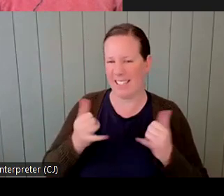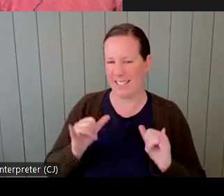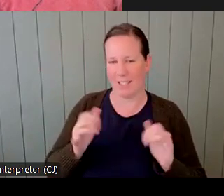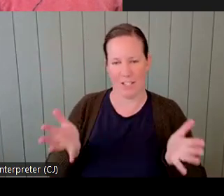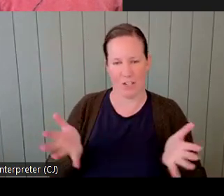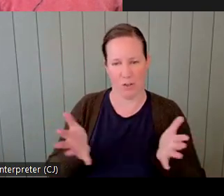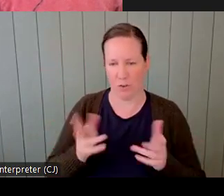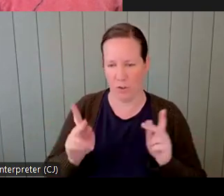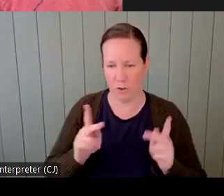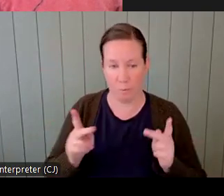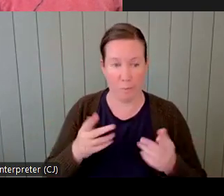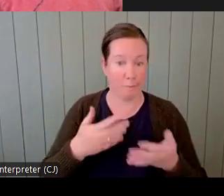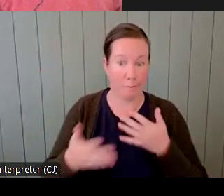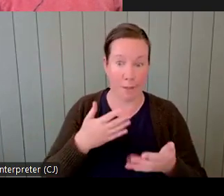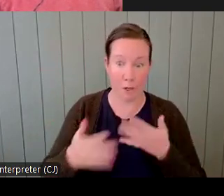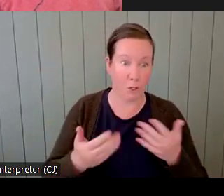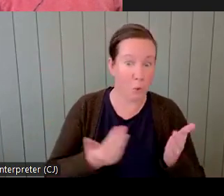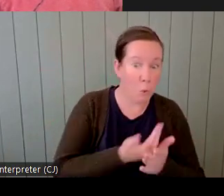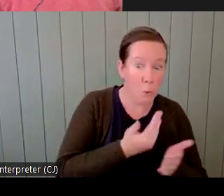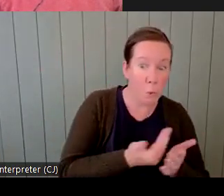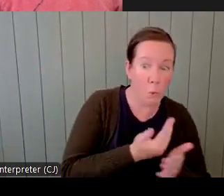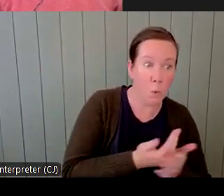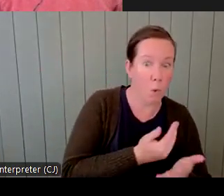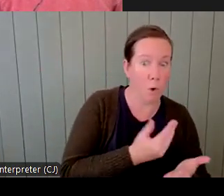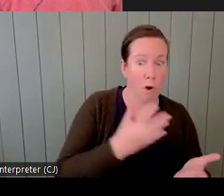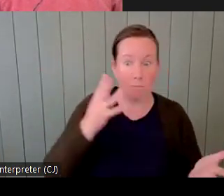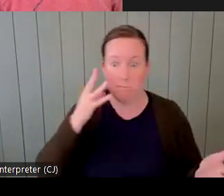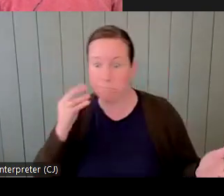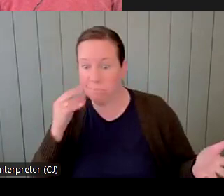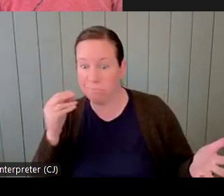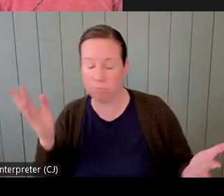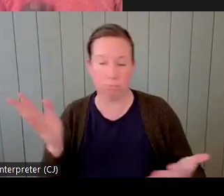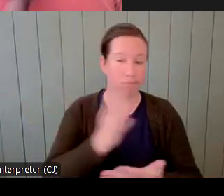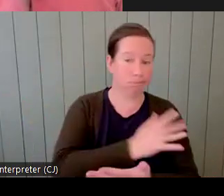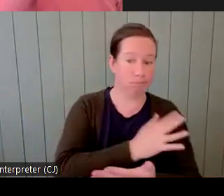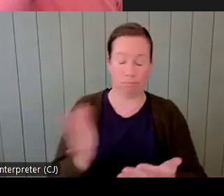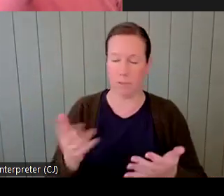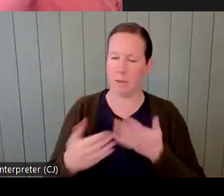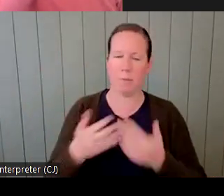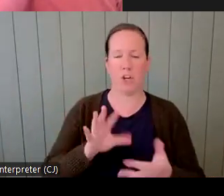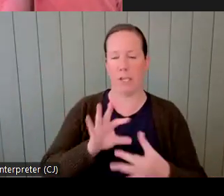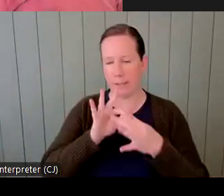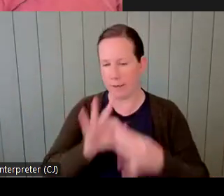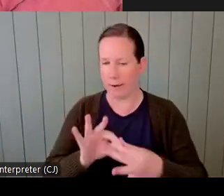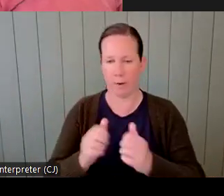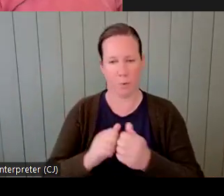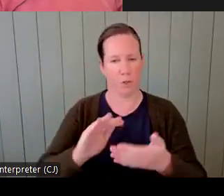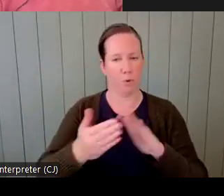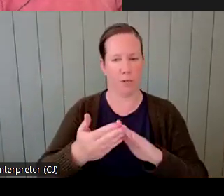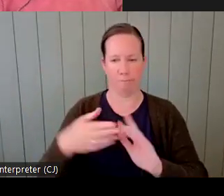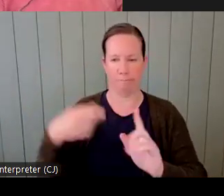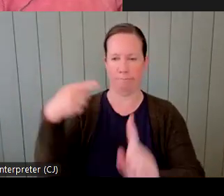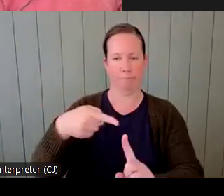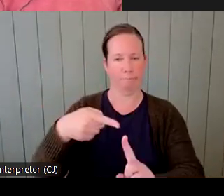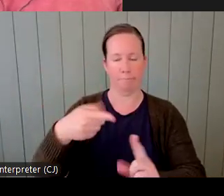of the stage of the entrepreneurial journey to mhm. connect with the community. And for those that are a little bit more advanced, I would say that it's more